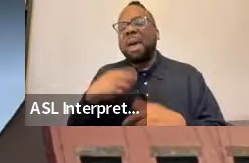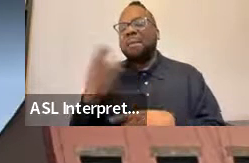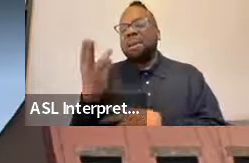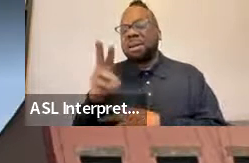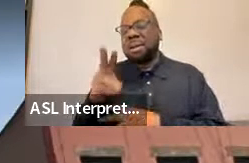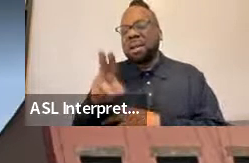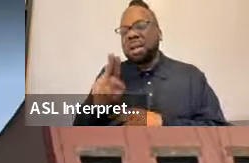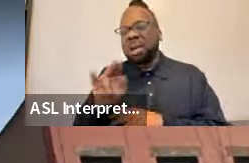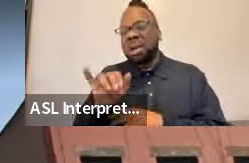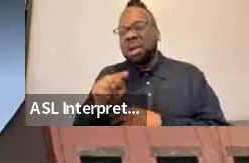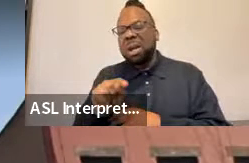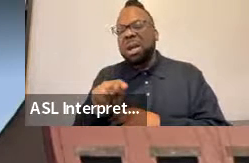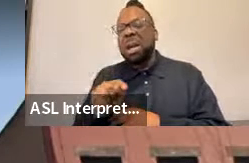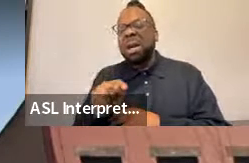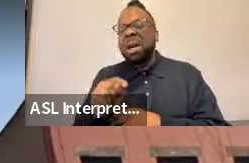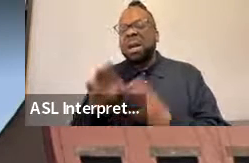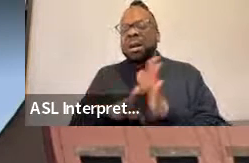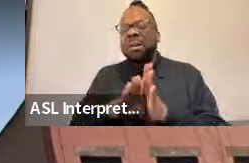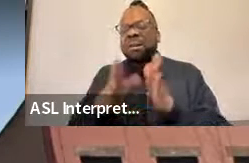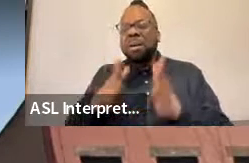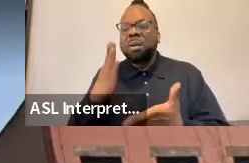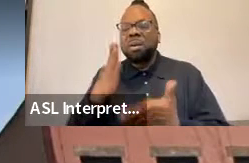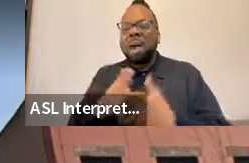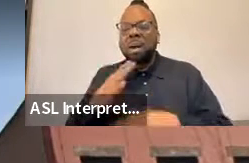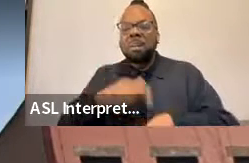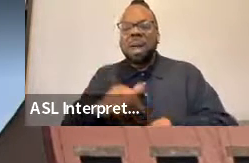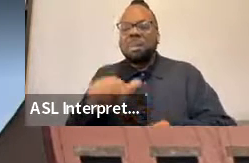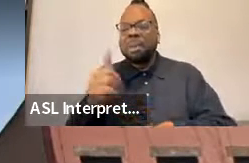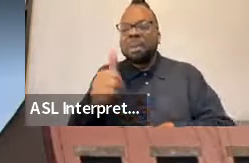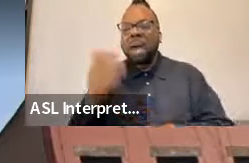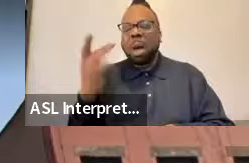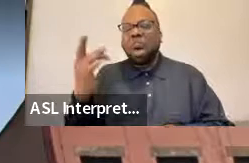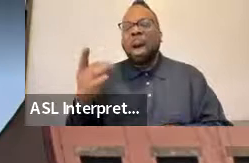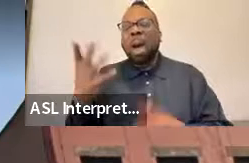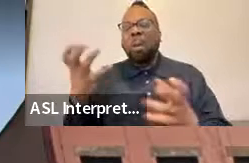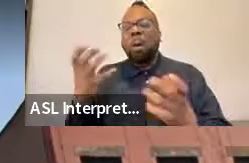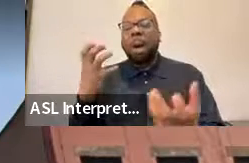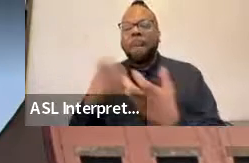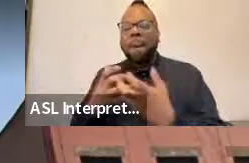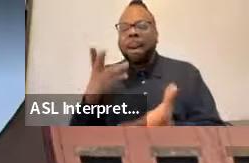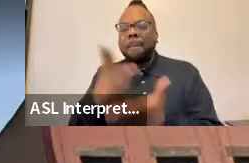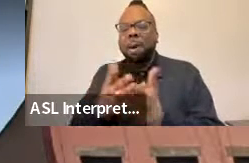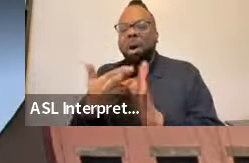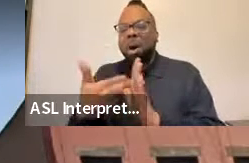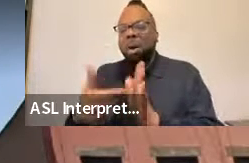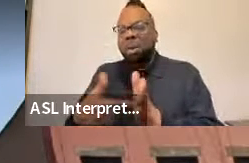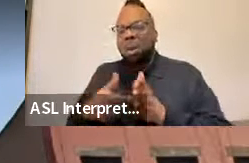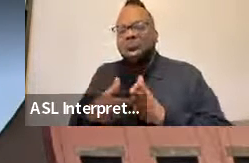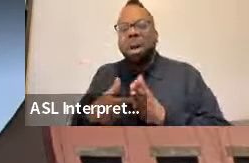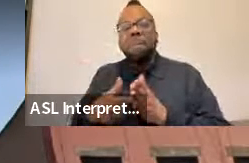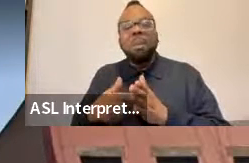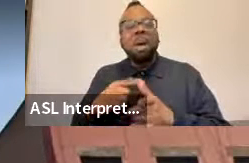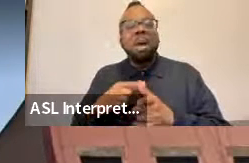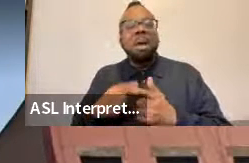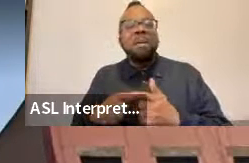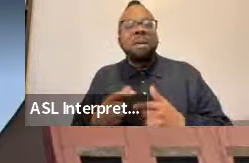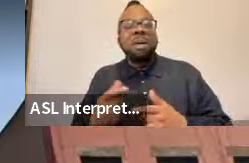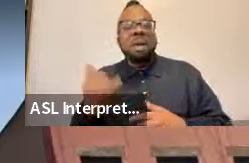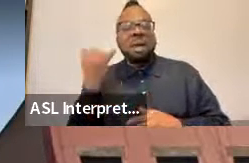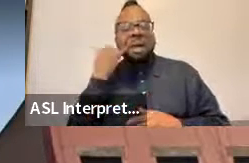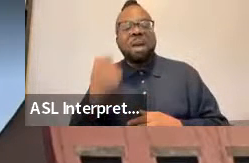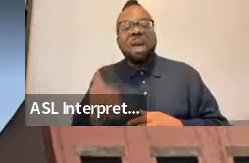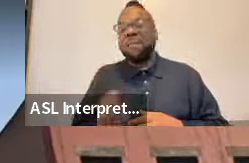developer stops at just 10, so they can waive out of the parking requirements. As soon as they add that 11th unit, they would need to provide 6